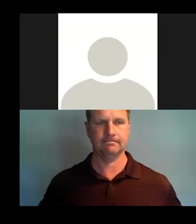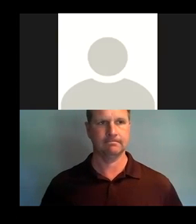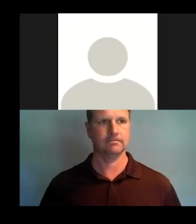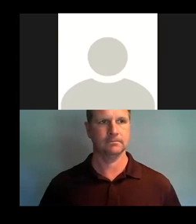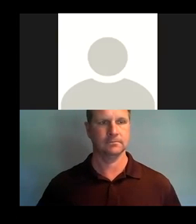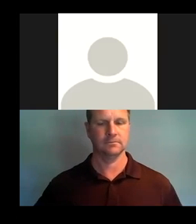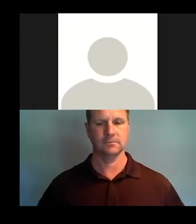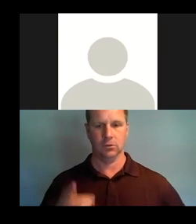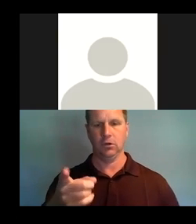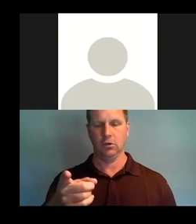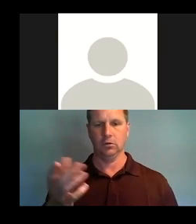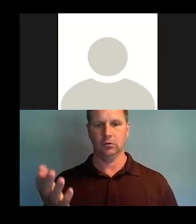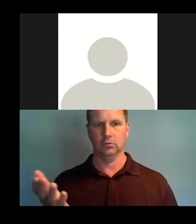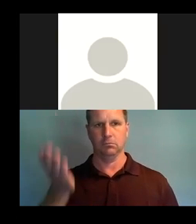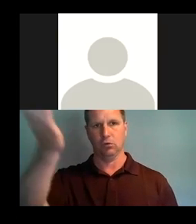Motion to approve.